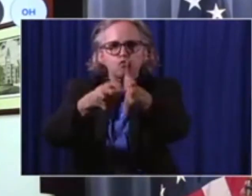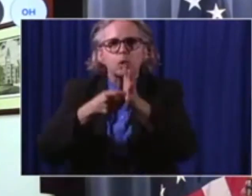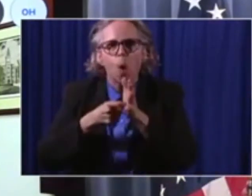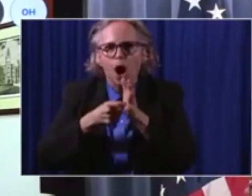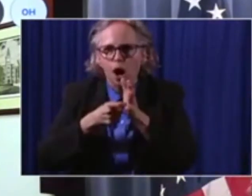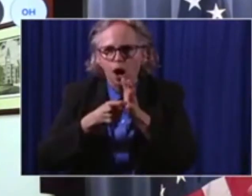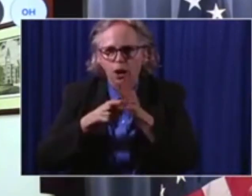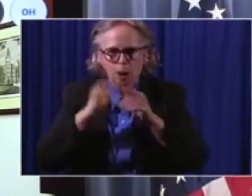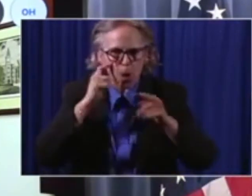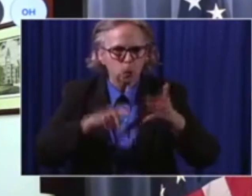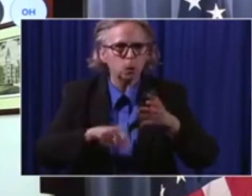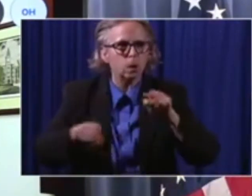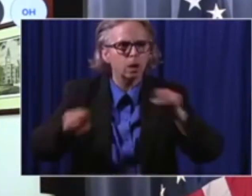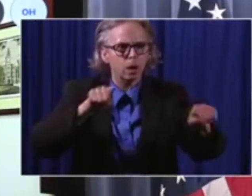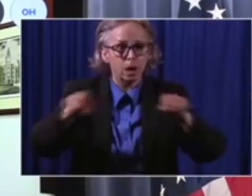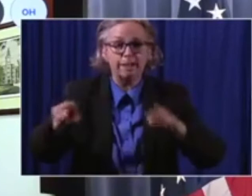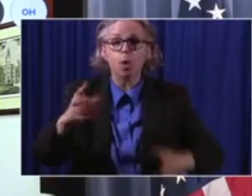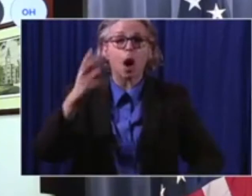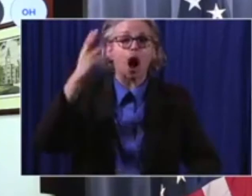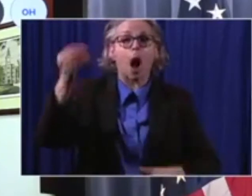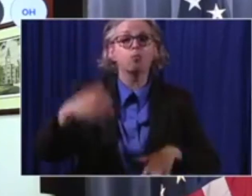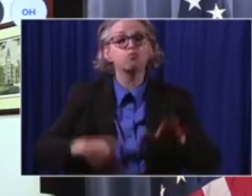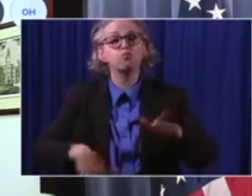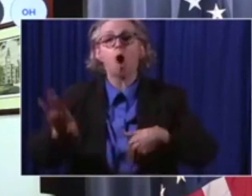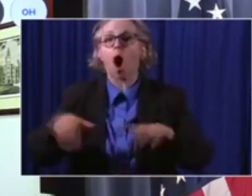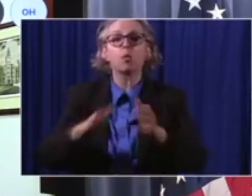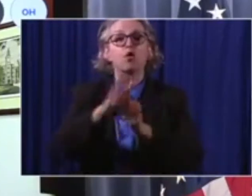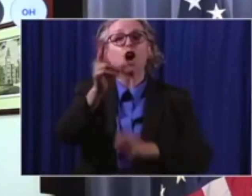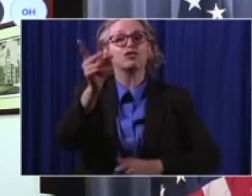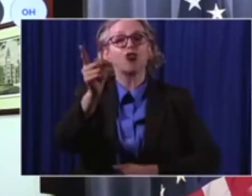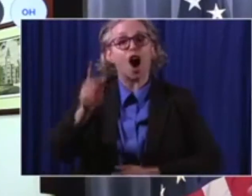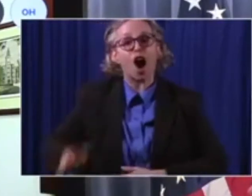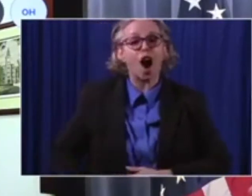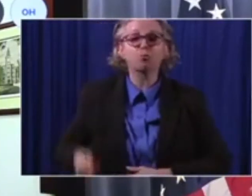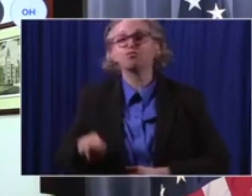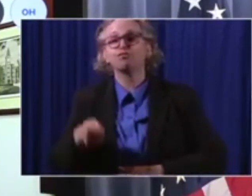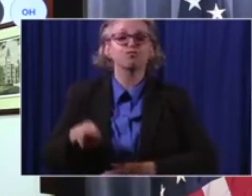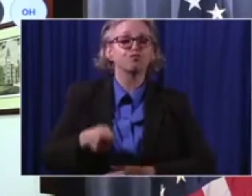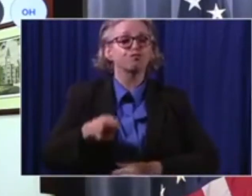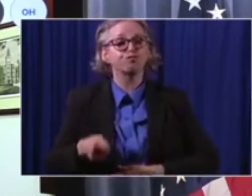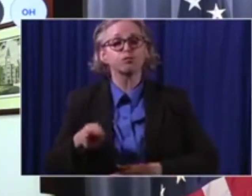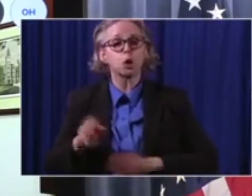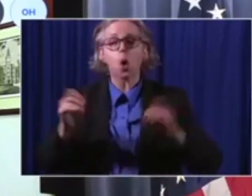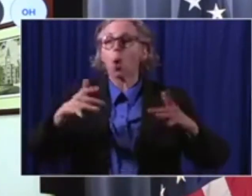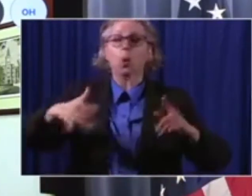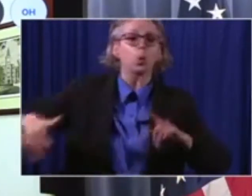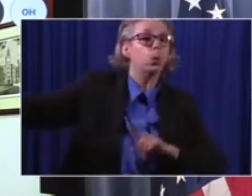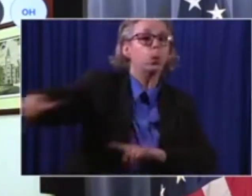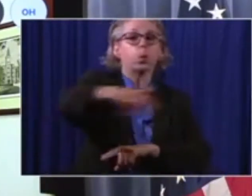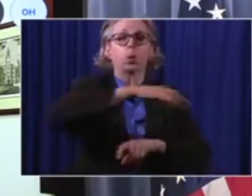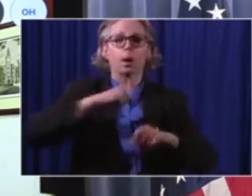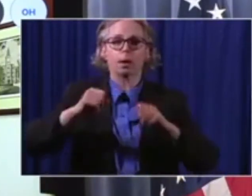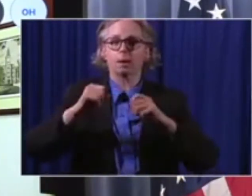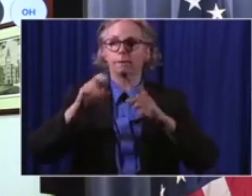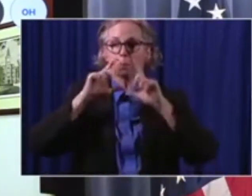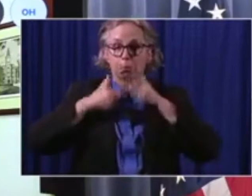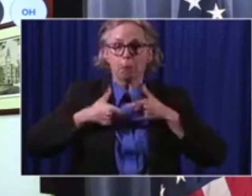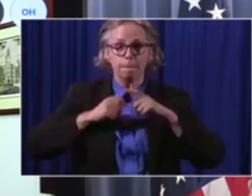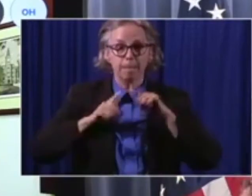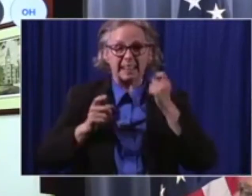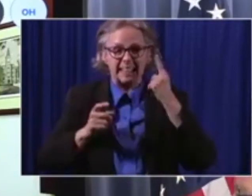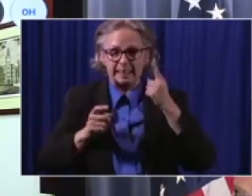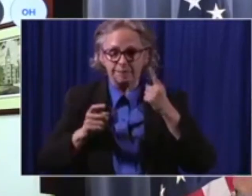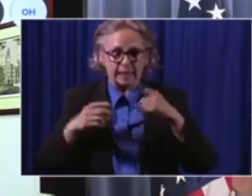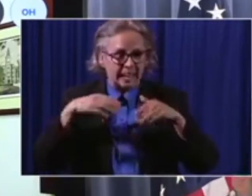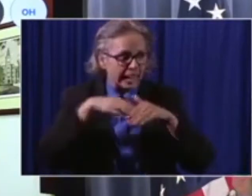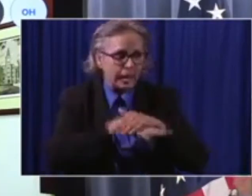you're out walking your dog on the sidewalk and you're not going to stop and talk to your neighbors, you don't need to wear a mask. But certainly if you're going into local businesses or